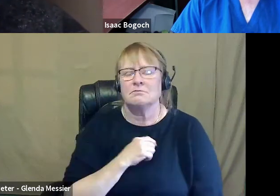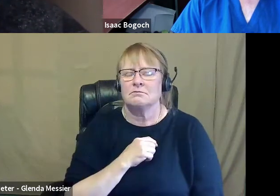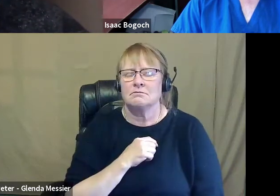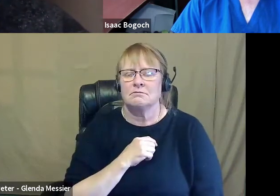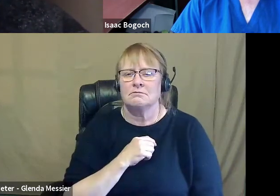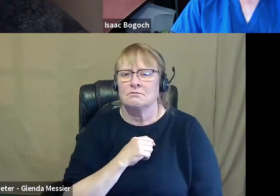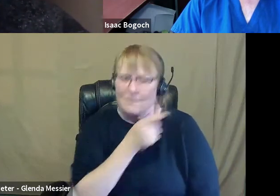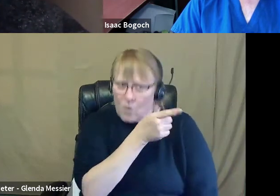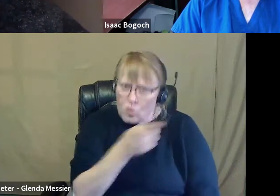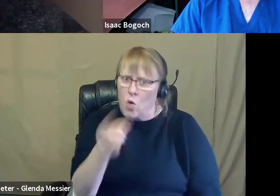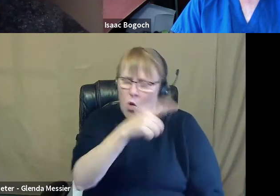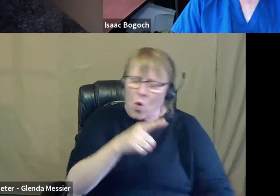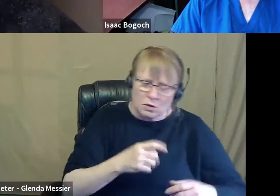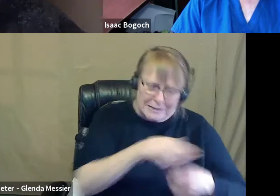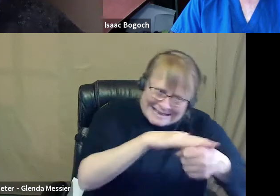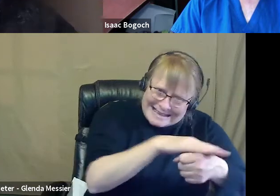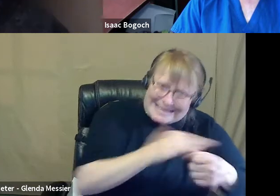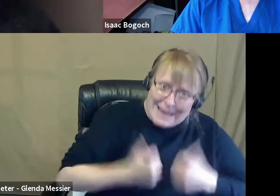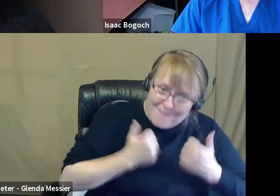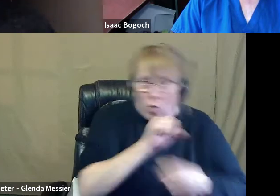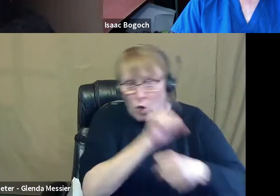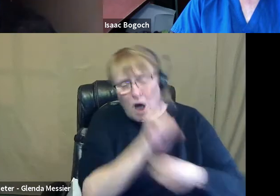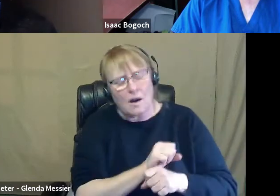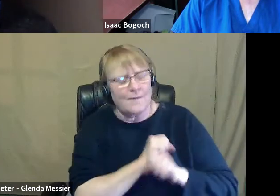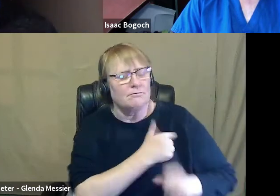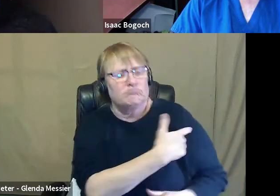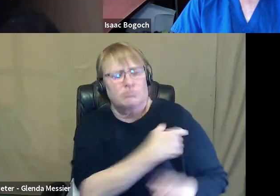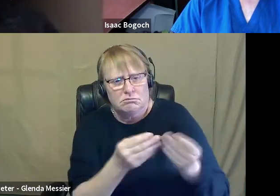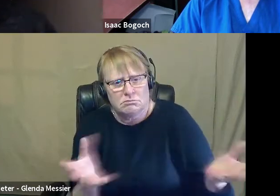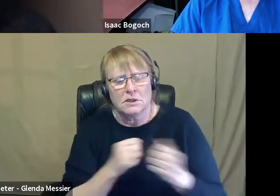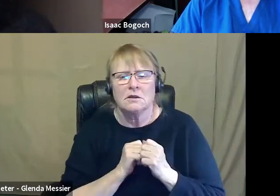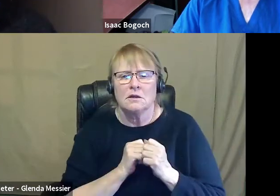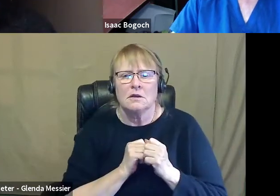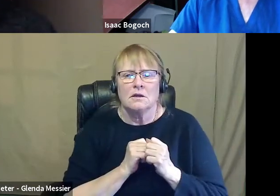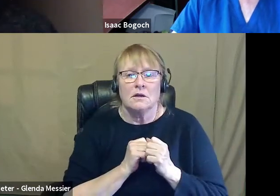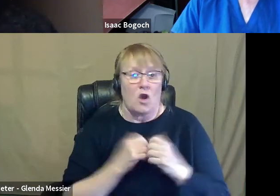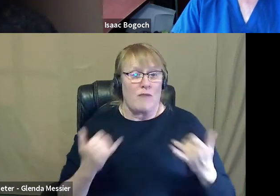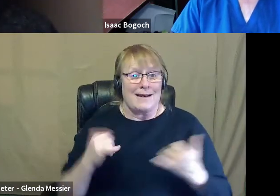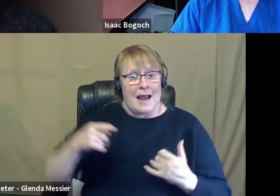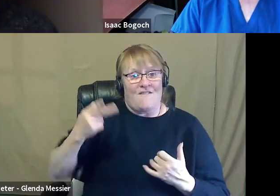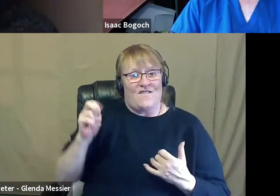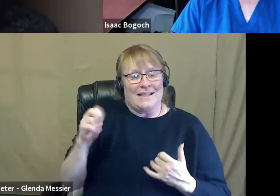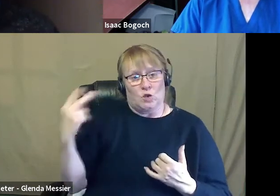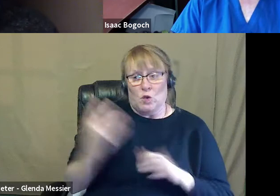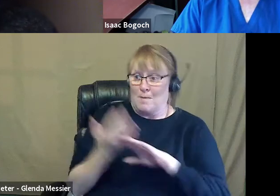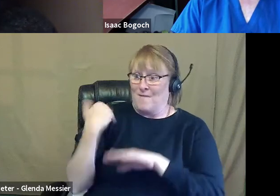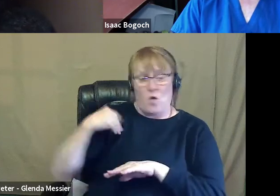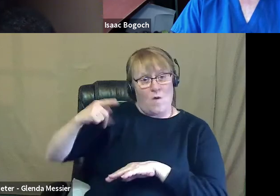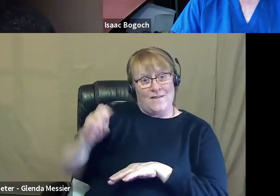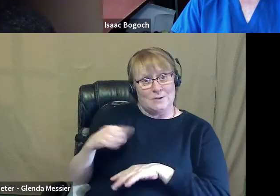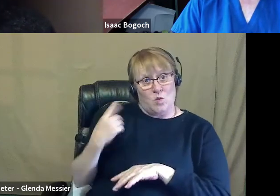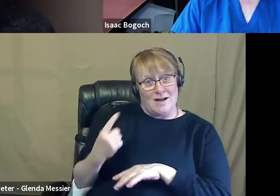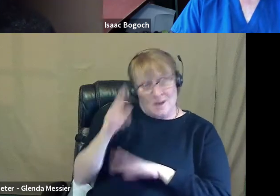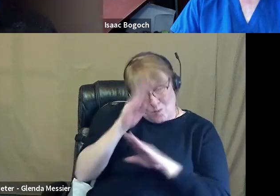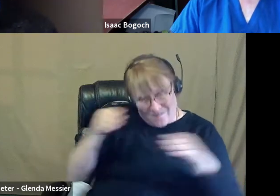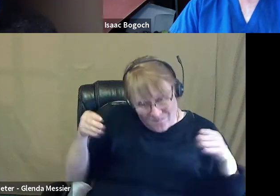these high prevalence areas. Very early in phase 1 of the rollout, we're in phase 2 right now. Congregate settings were identified